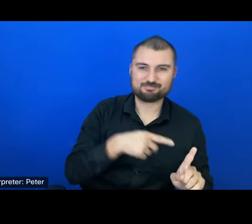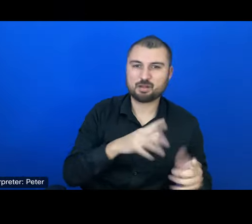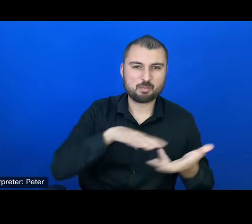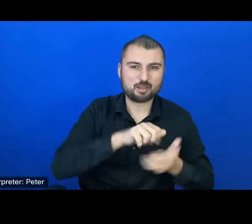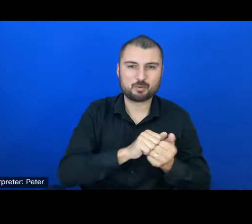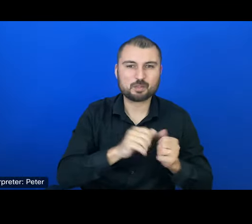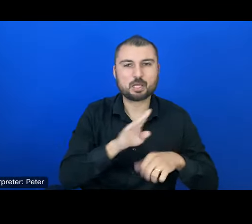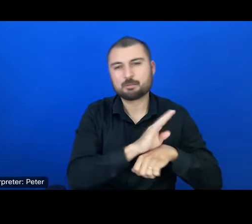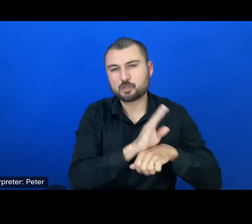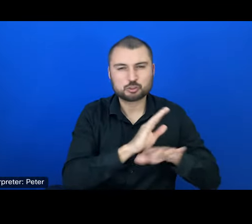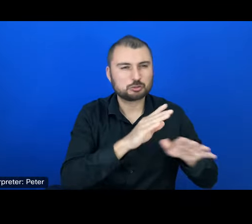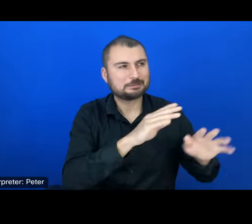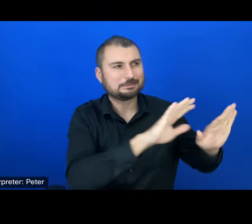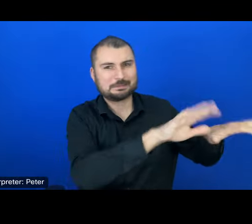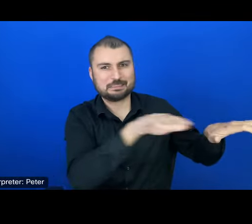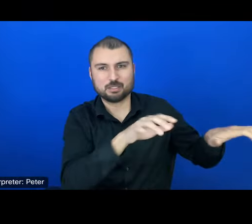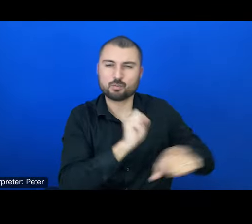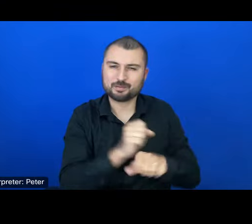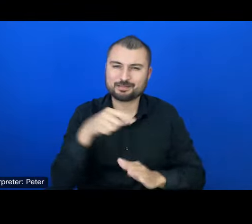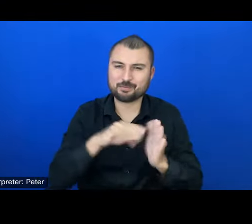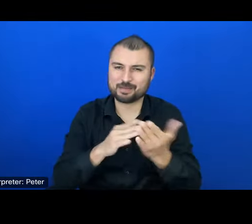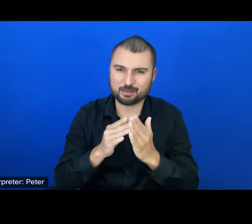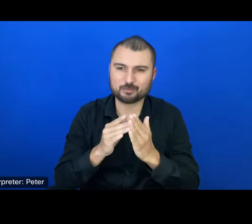in the downtown area.